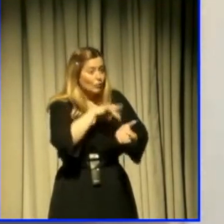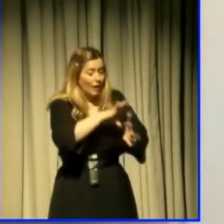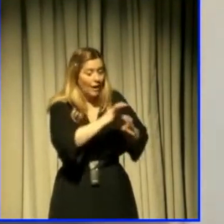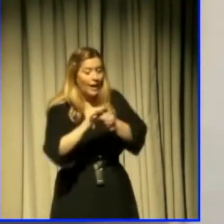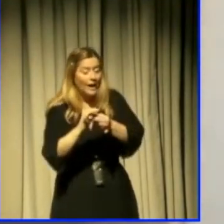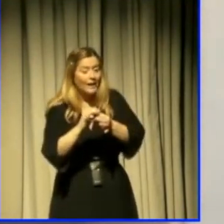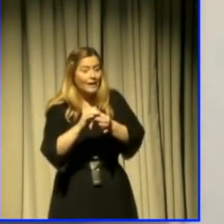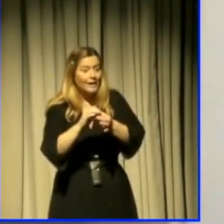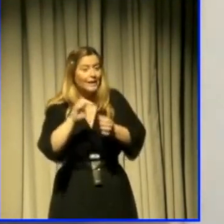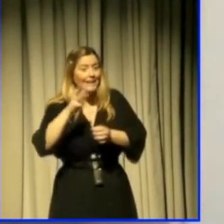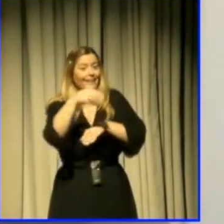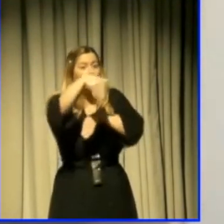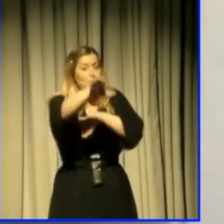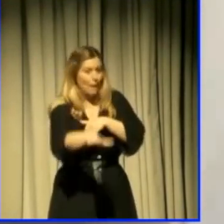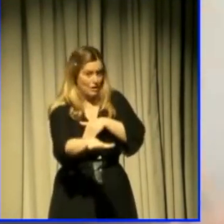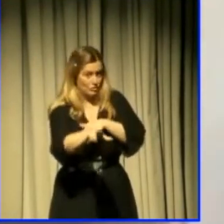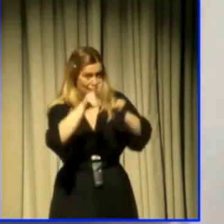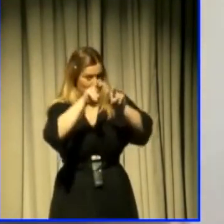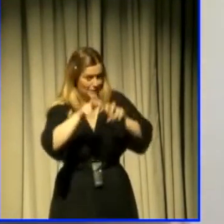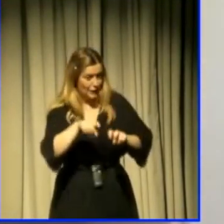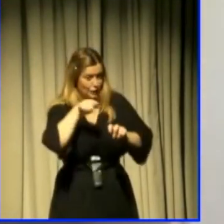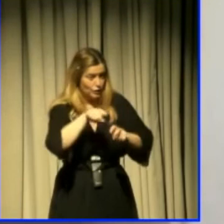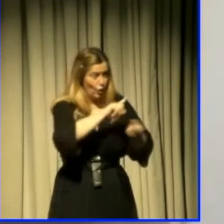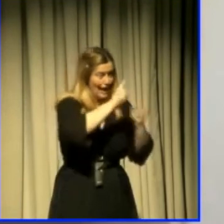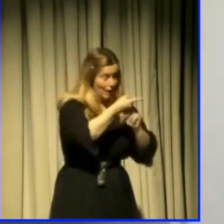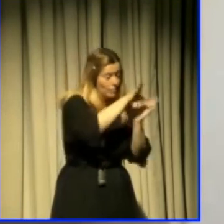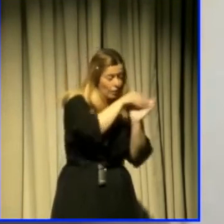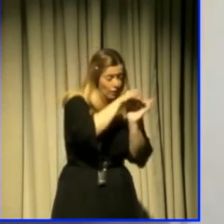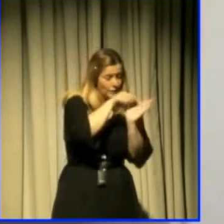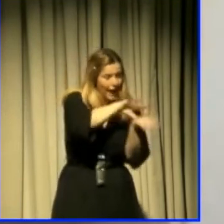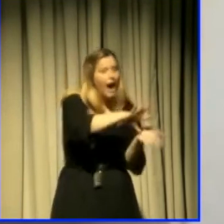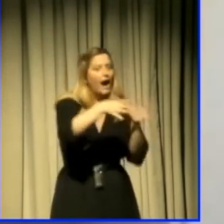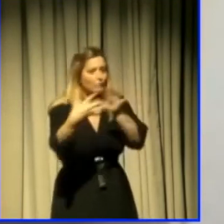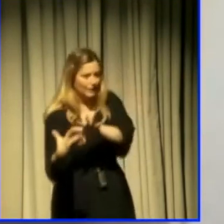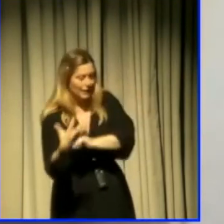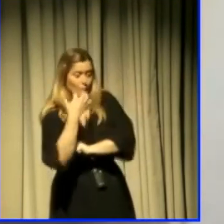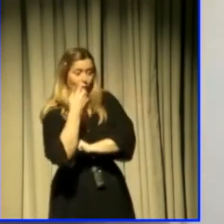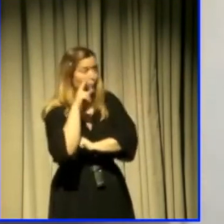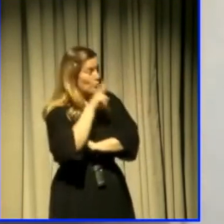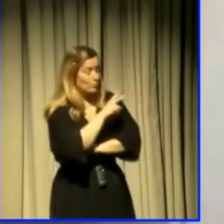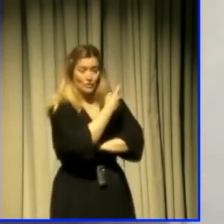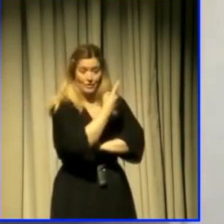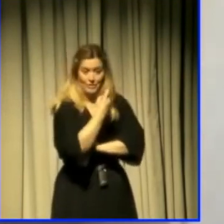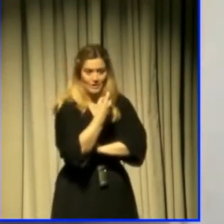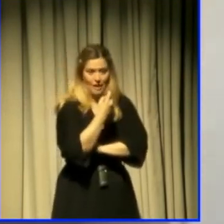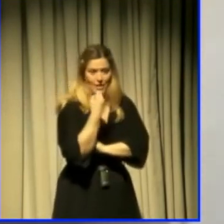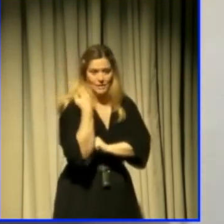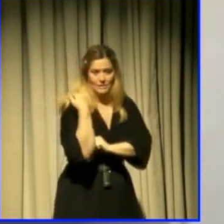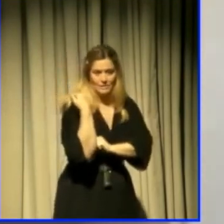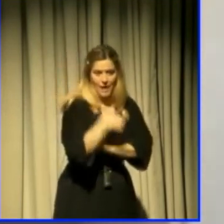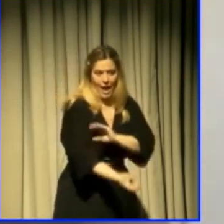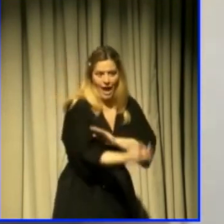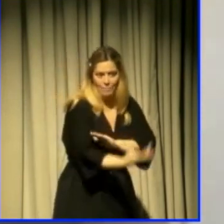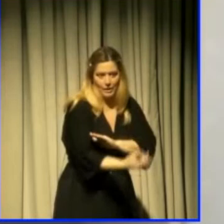this emerging need for more sensory, five-dimensional experiences that like activate all your senses instead